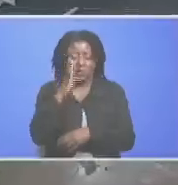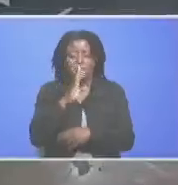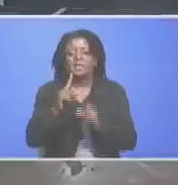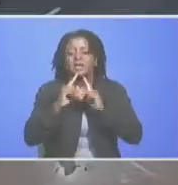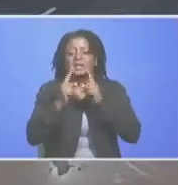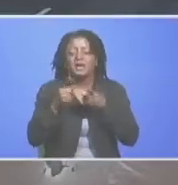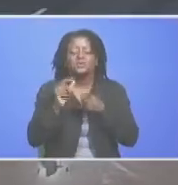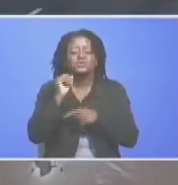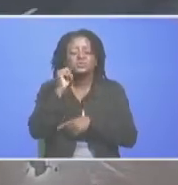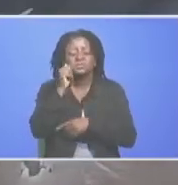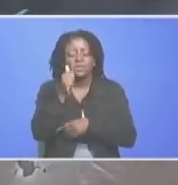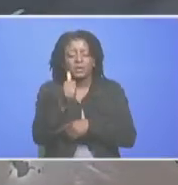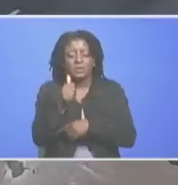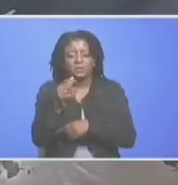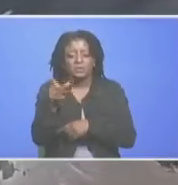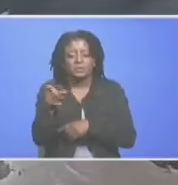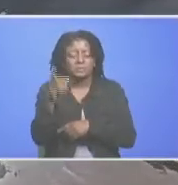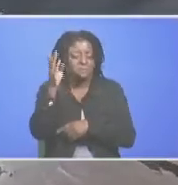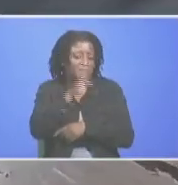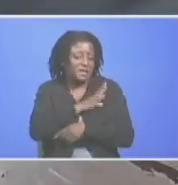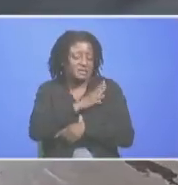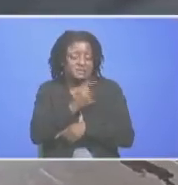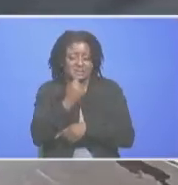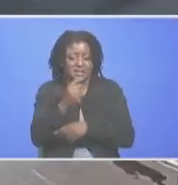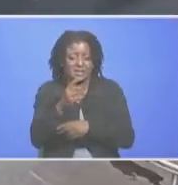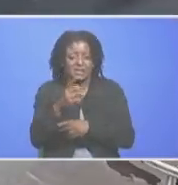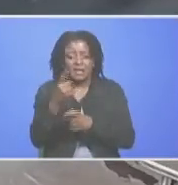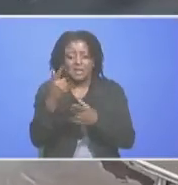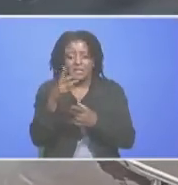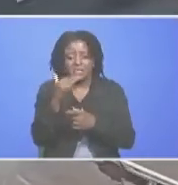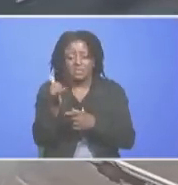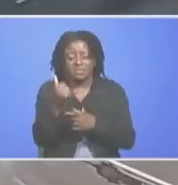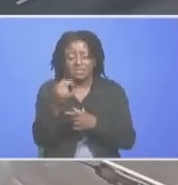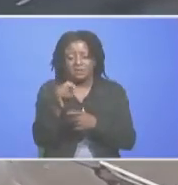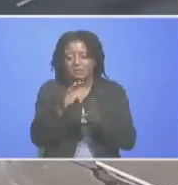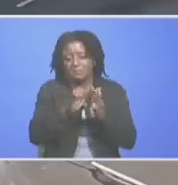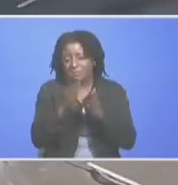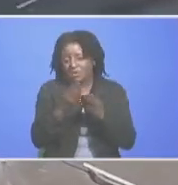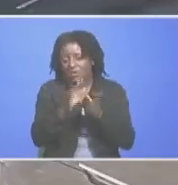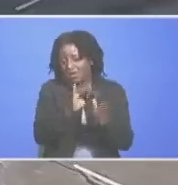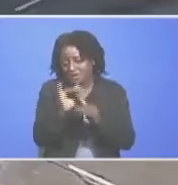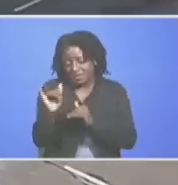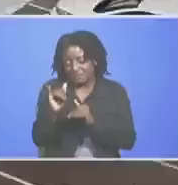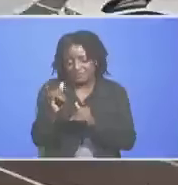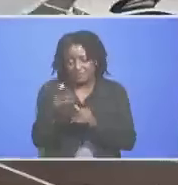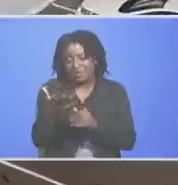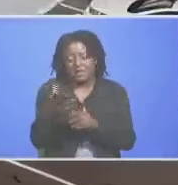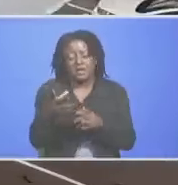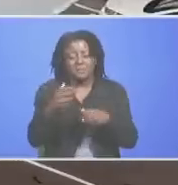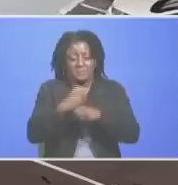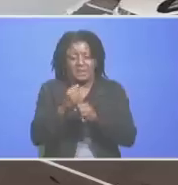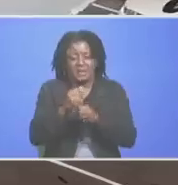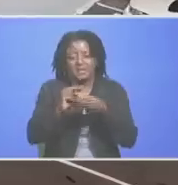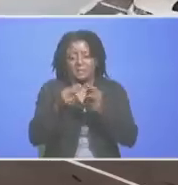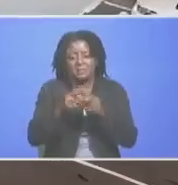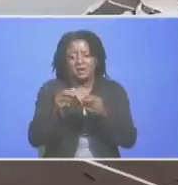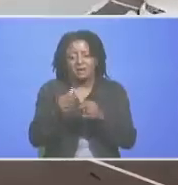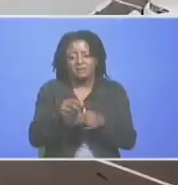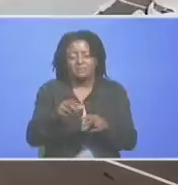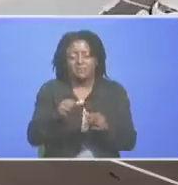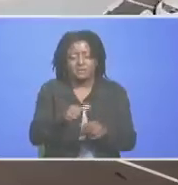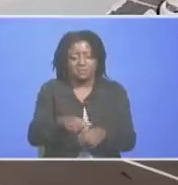tomorrow. Minister Bannister indicated that the outgoing board may proudly point to a number of notable accomplishments during their